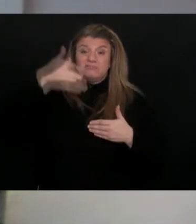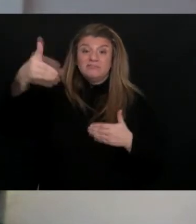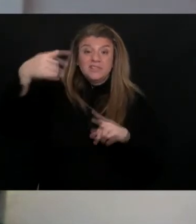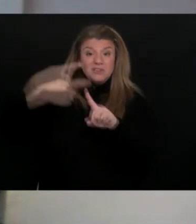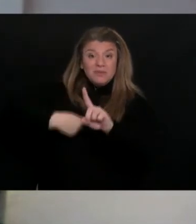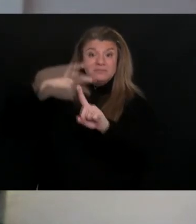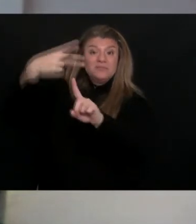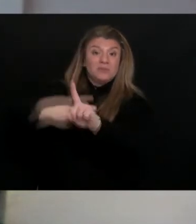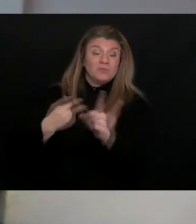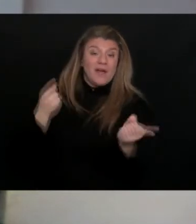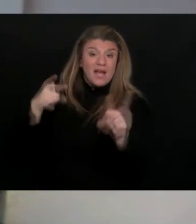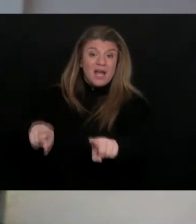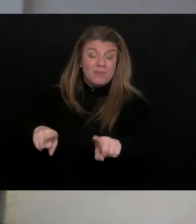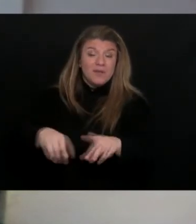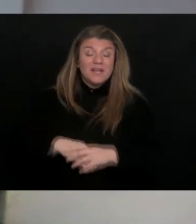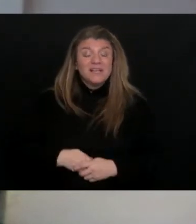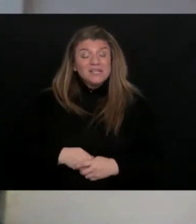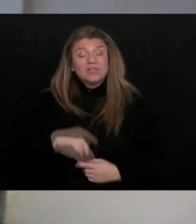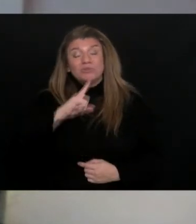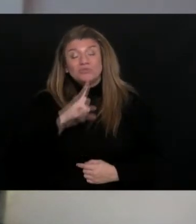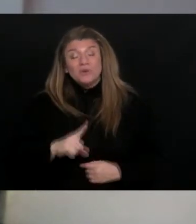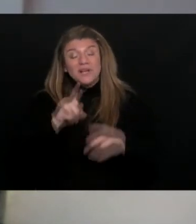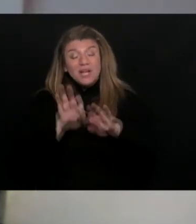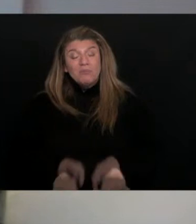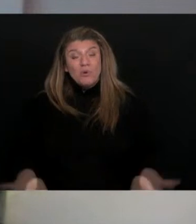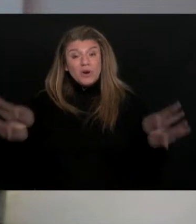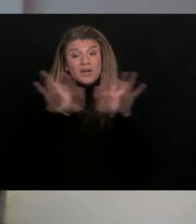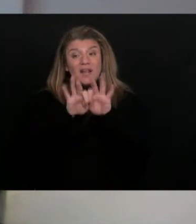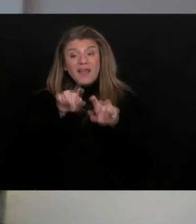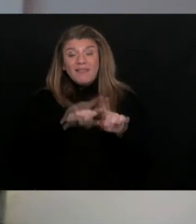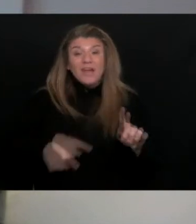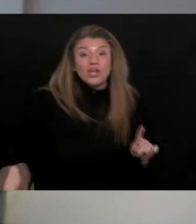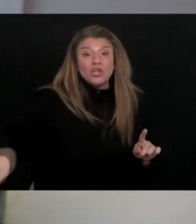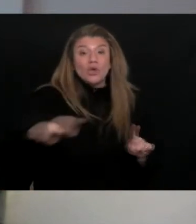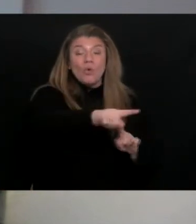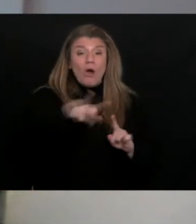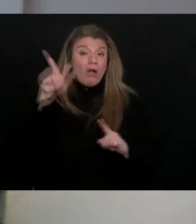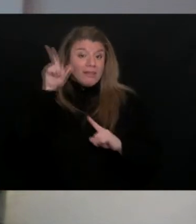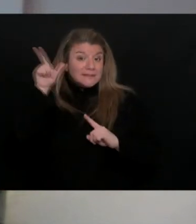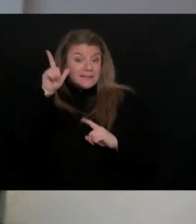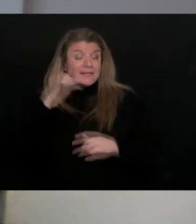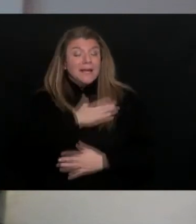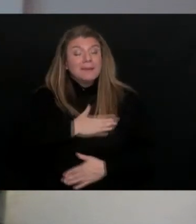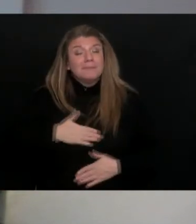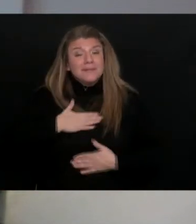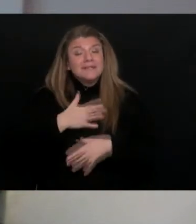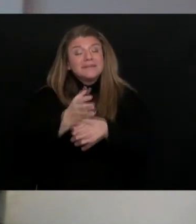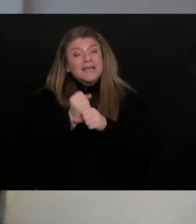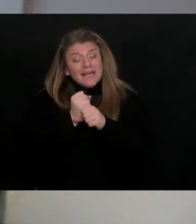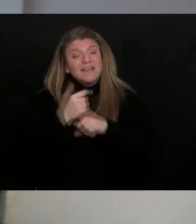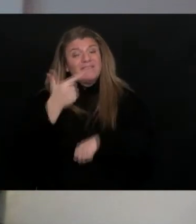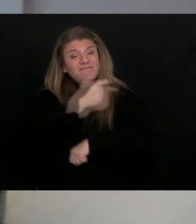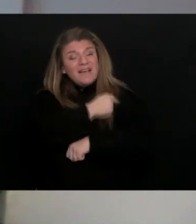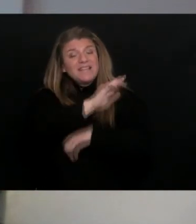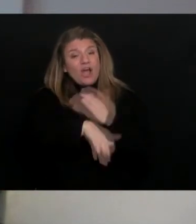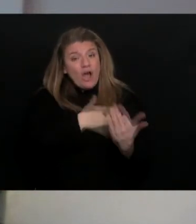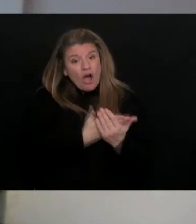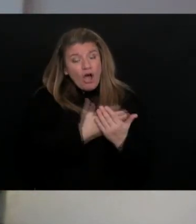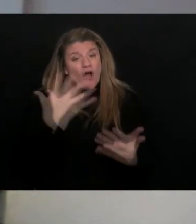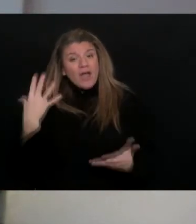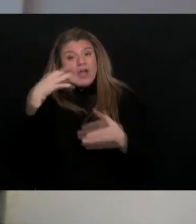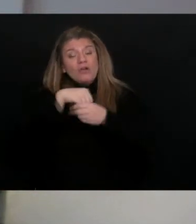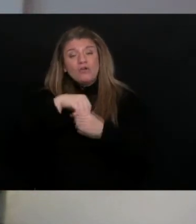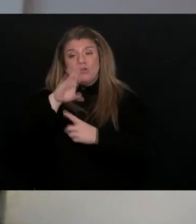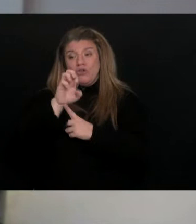2 months. So really important that everybody who listens, please get your vaccine series and your booster if